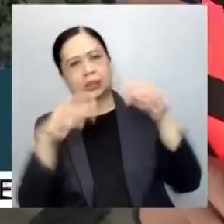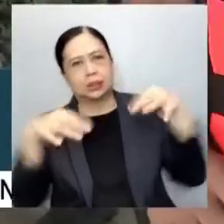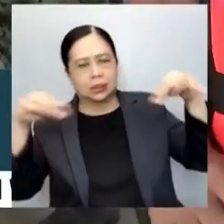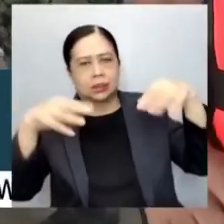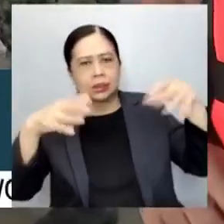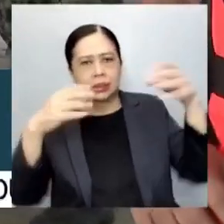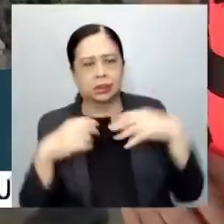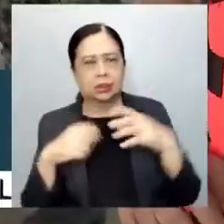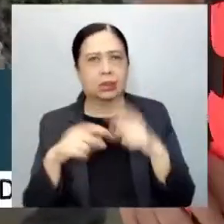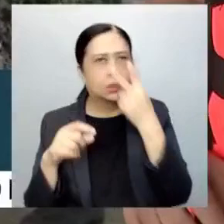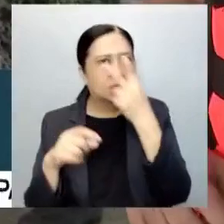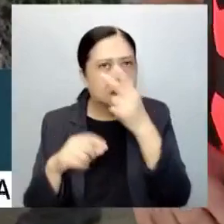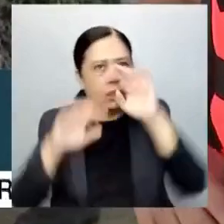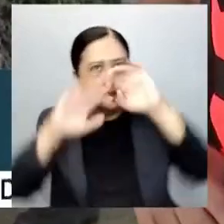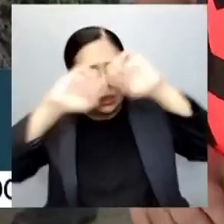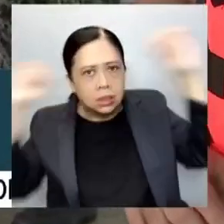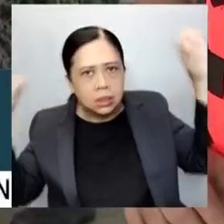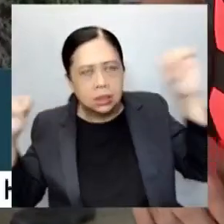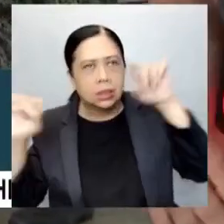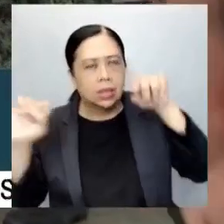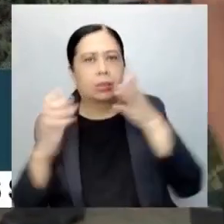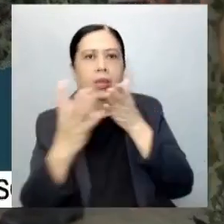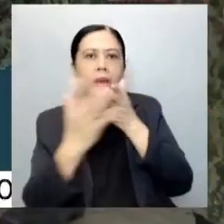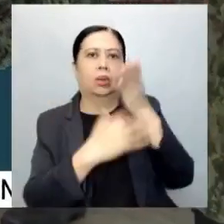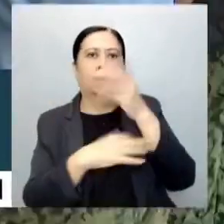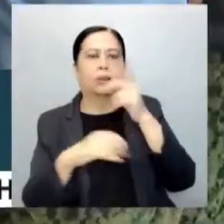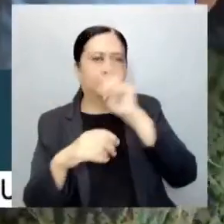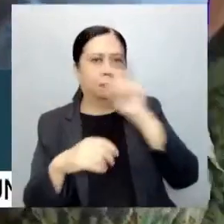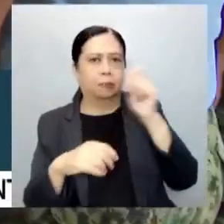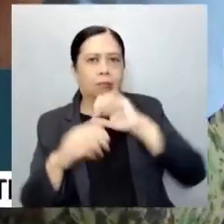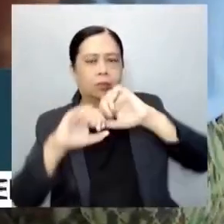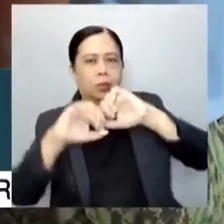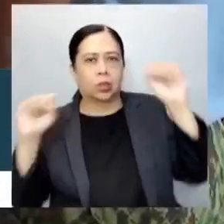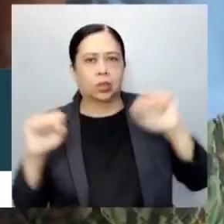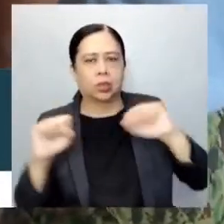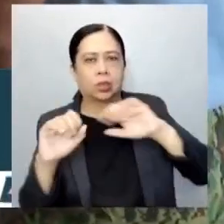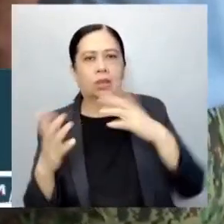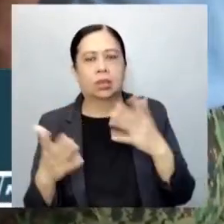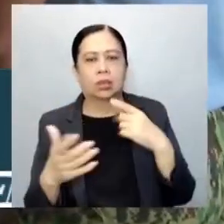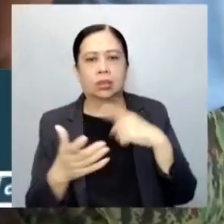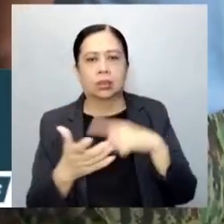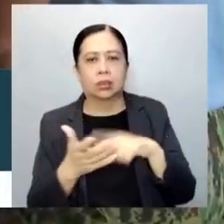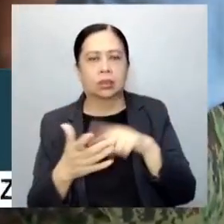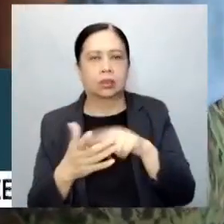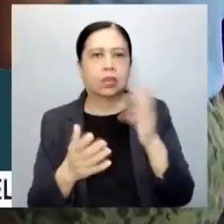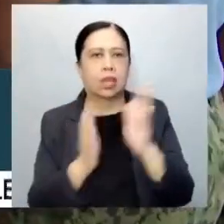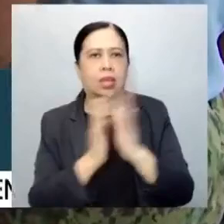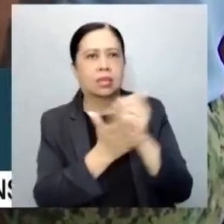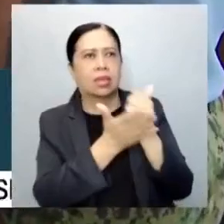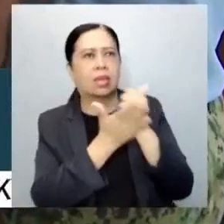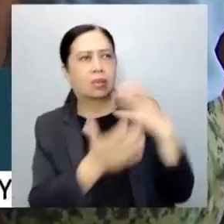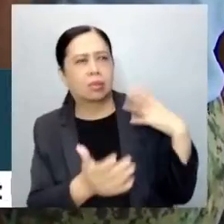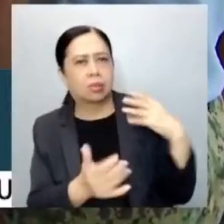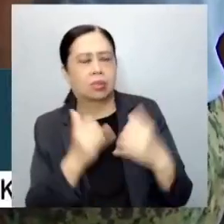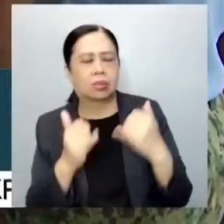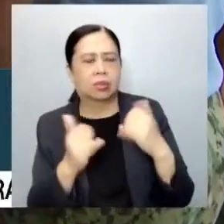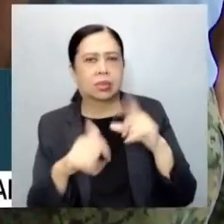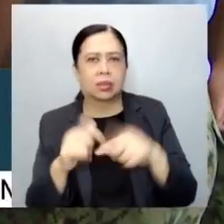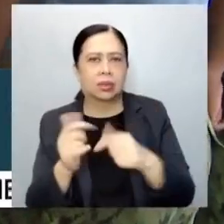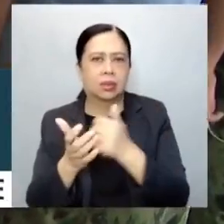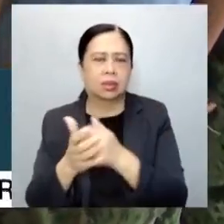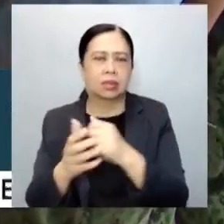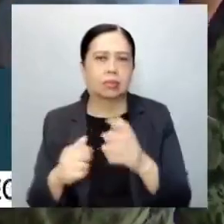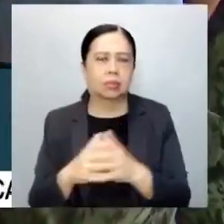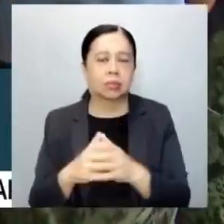opening between the tarpaulin, which he ripped to stay afloat. He also received help from a fellow passenger. De Los